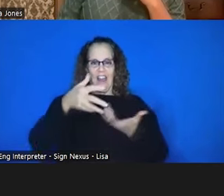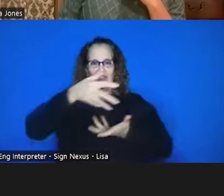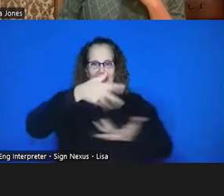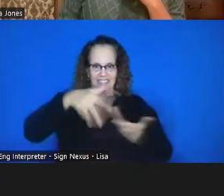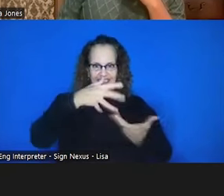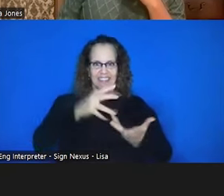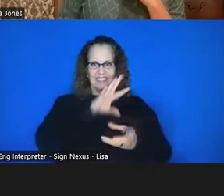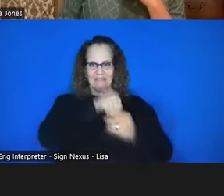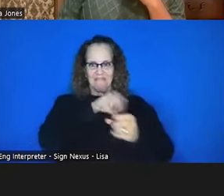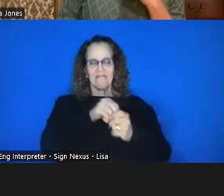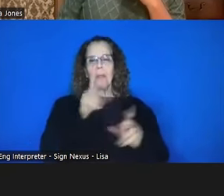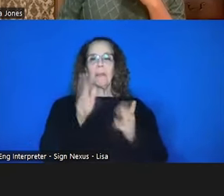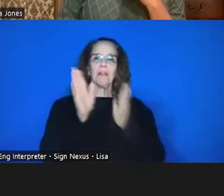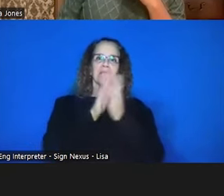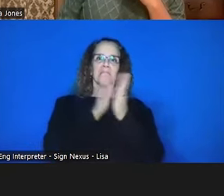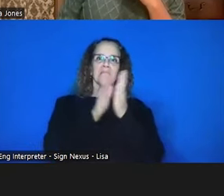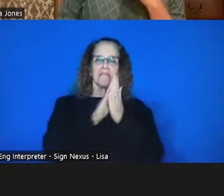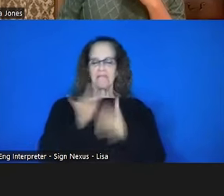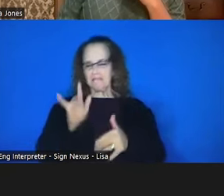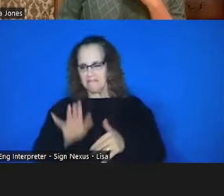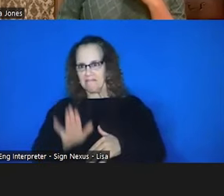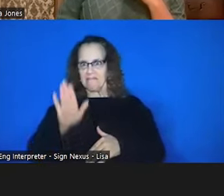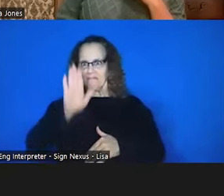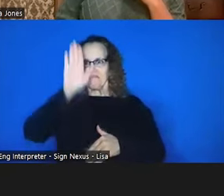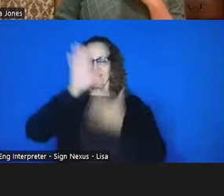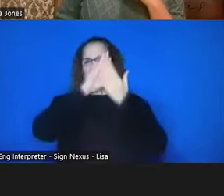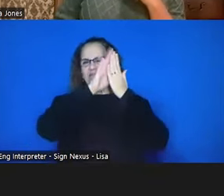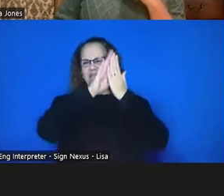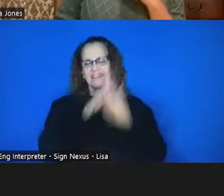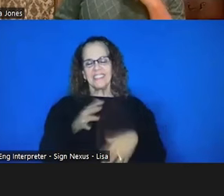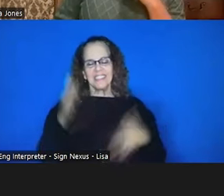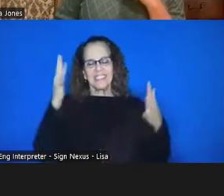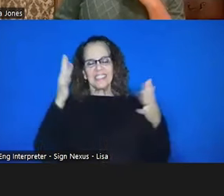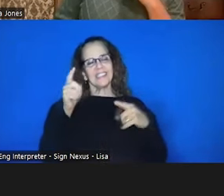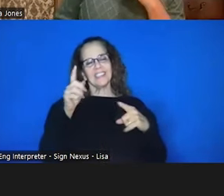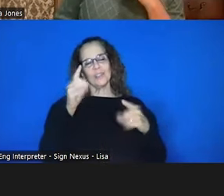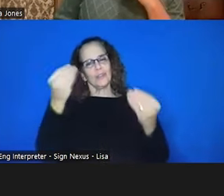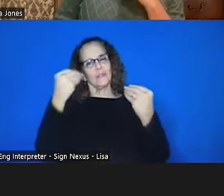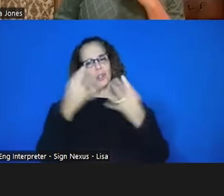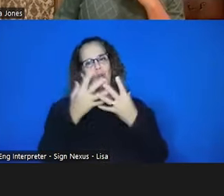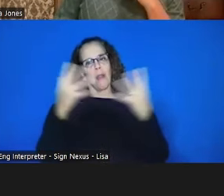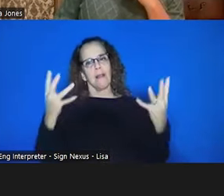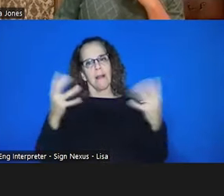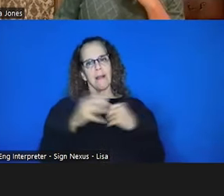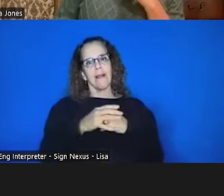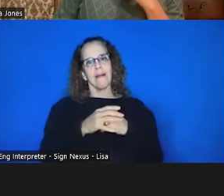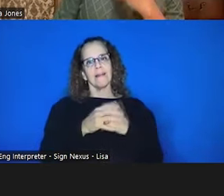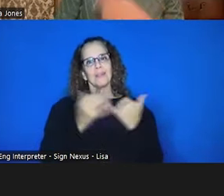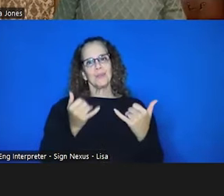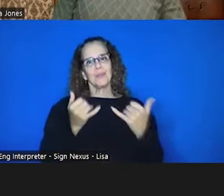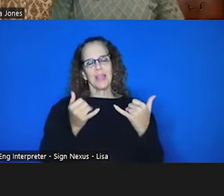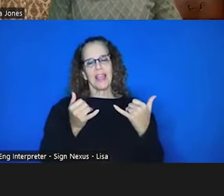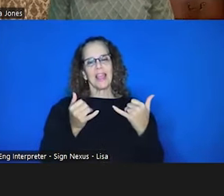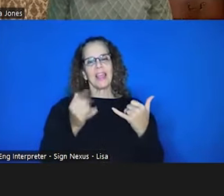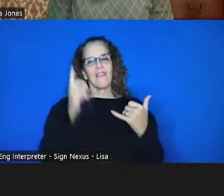people, you know, clapping their hands. And I think you've really taught us so much today about, you know, thinking more critically